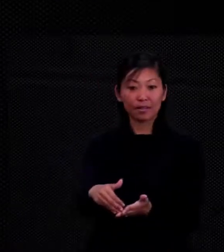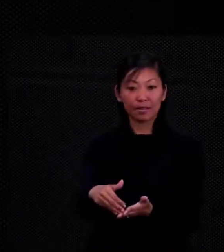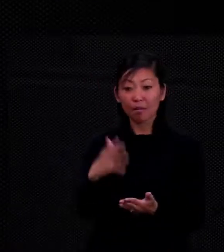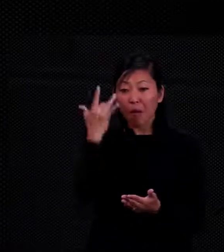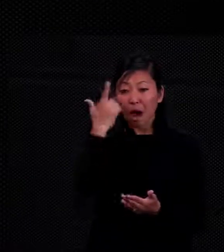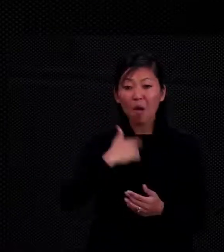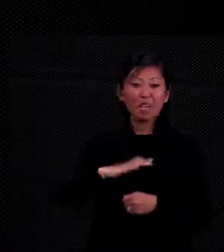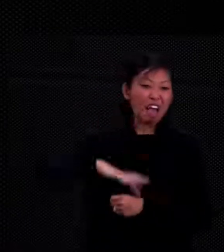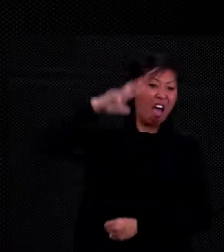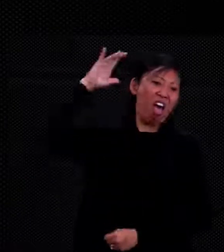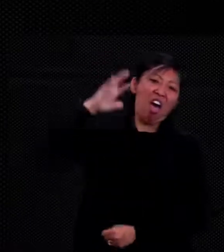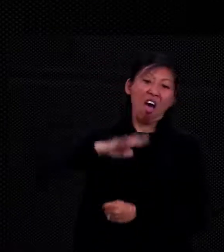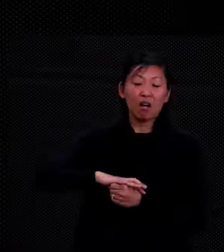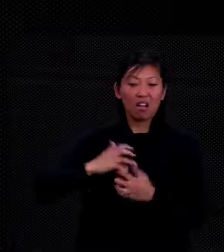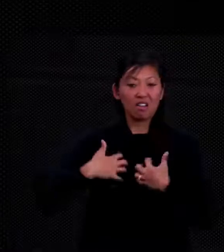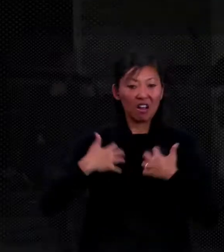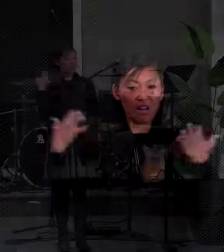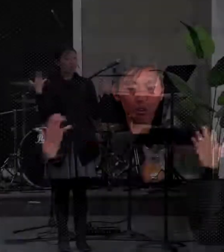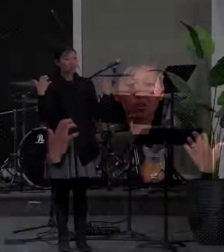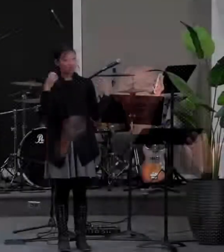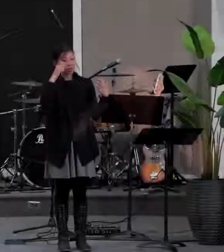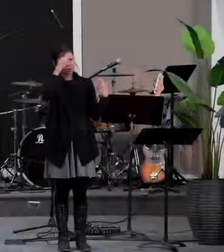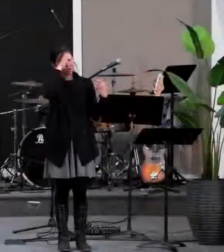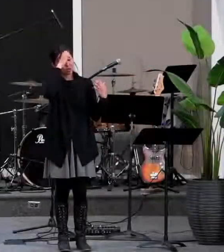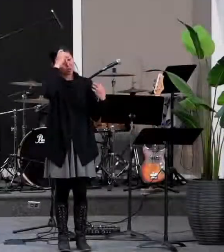up in anger at other people.